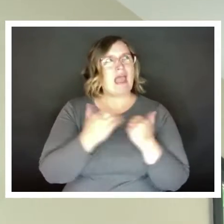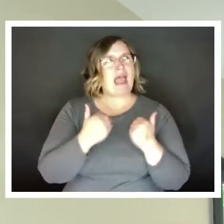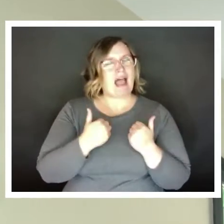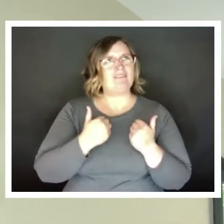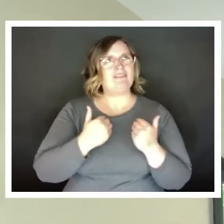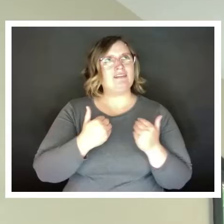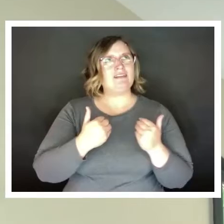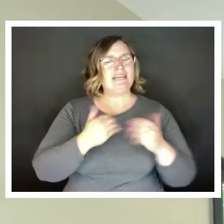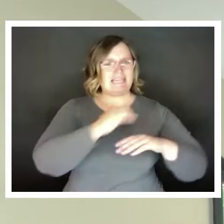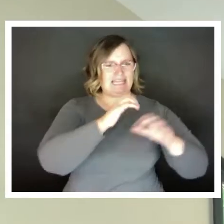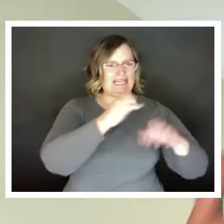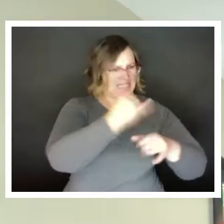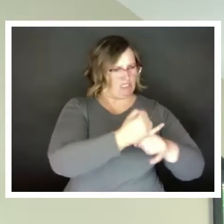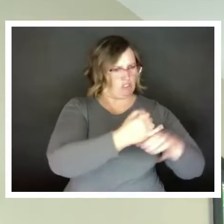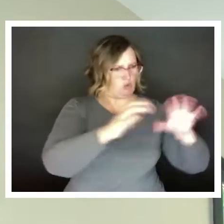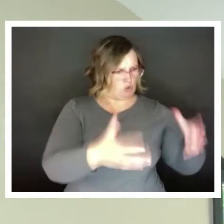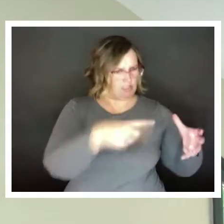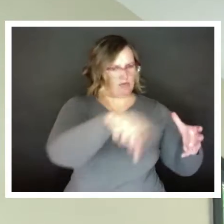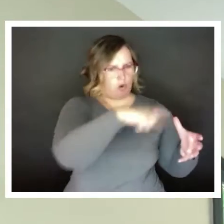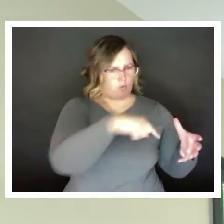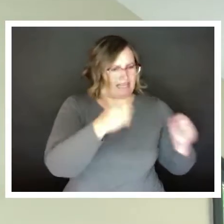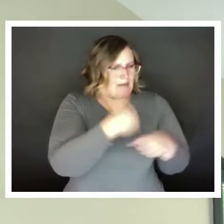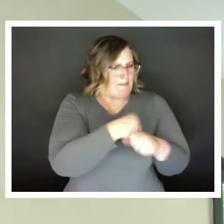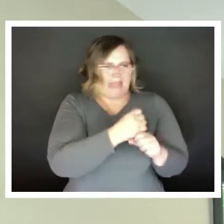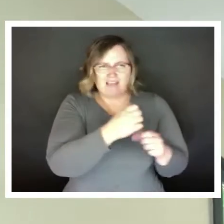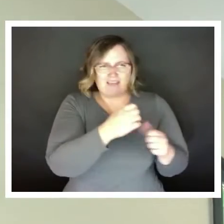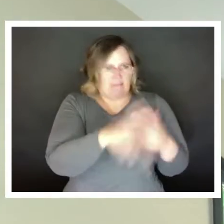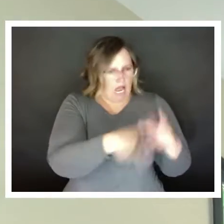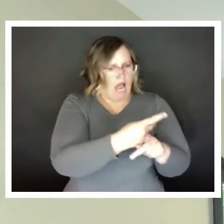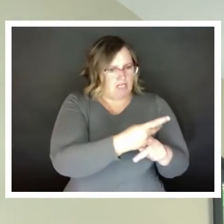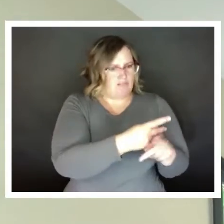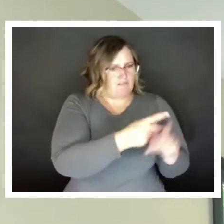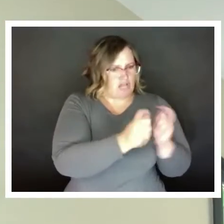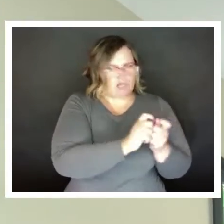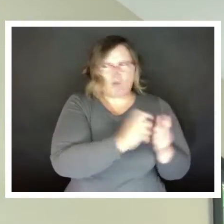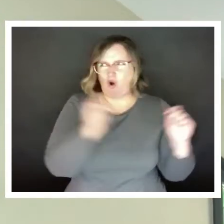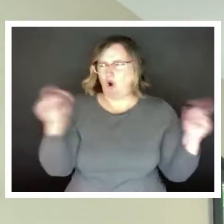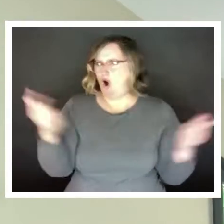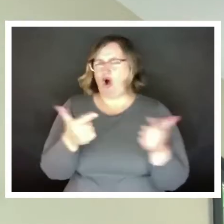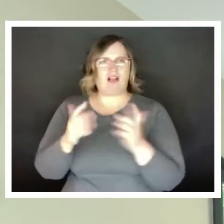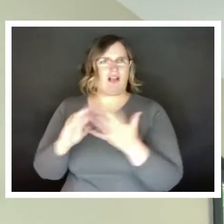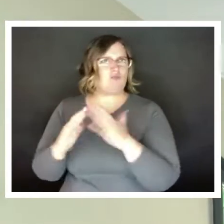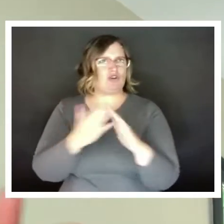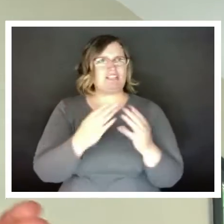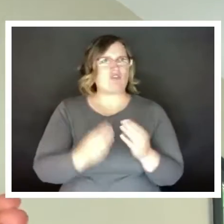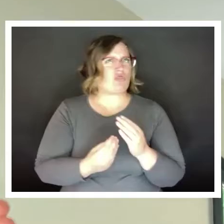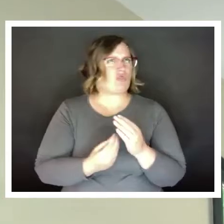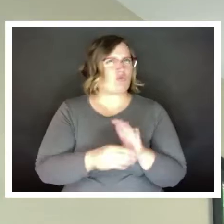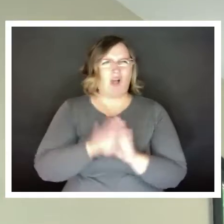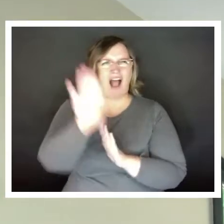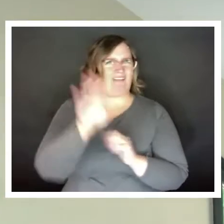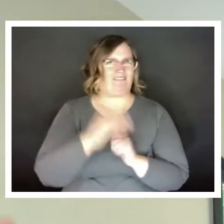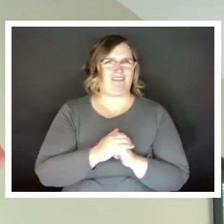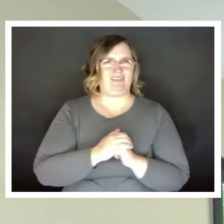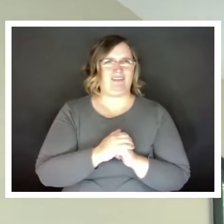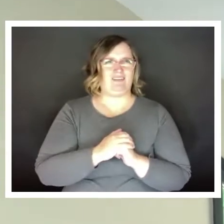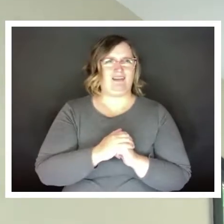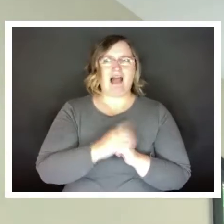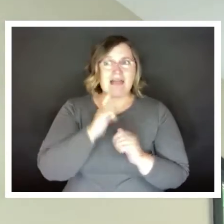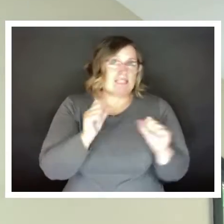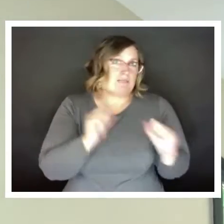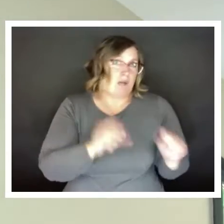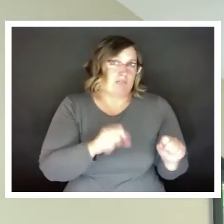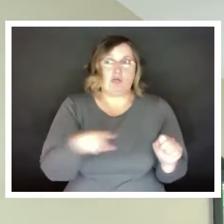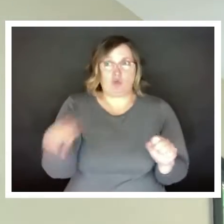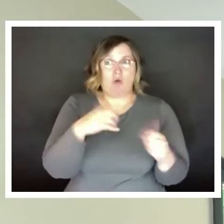can create the kind of change where all of our communities thrive. I believe it's possible. I believe you have it in you. I believe